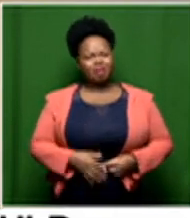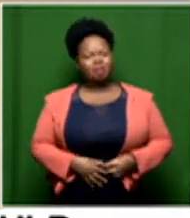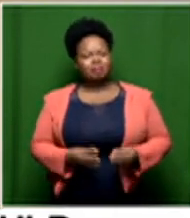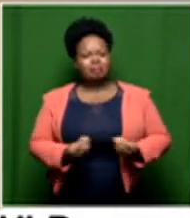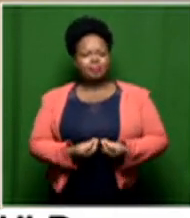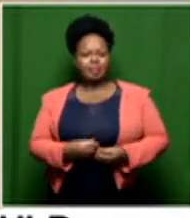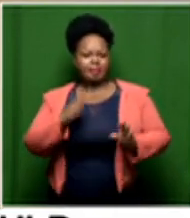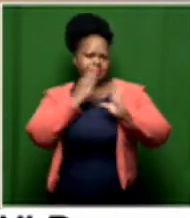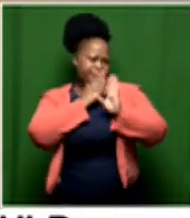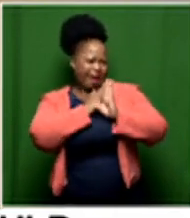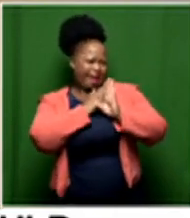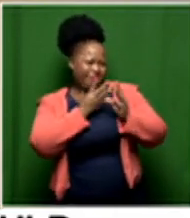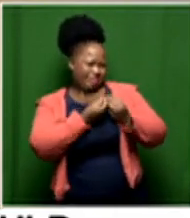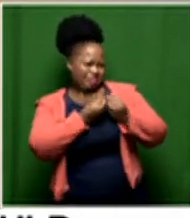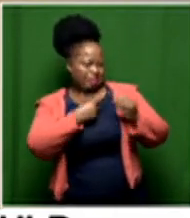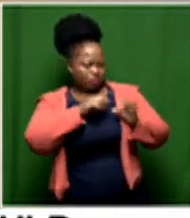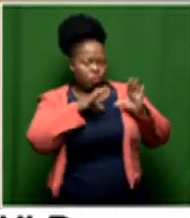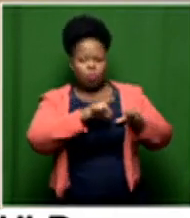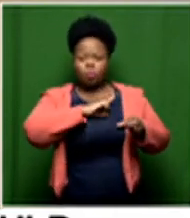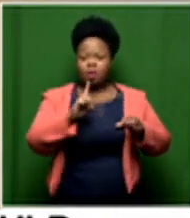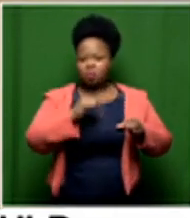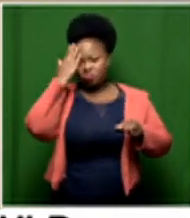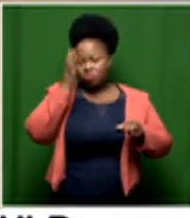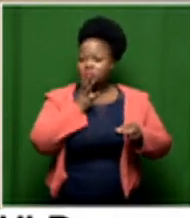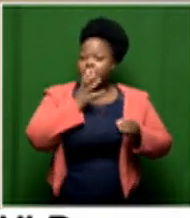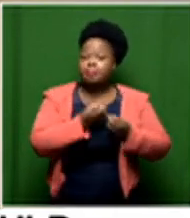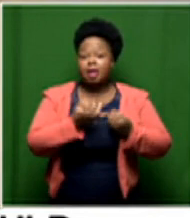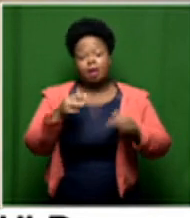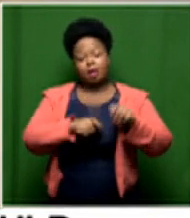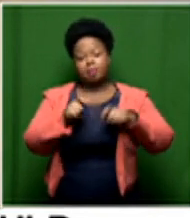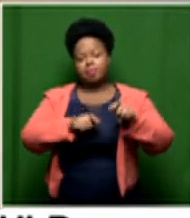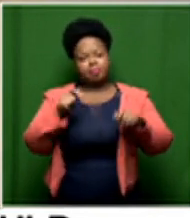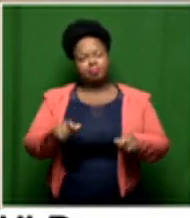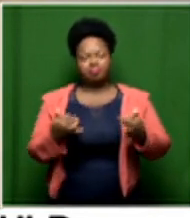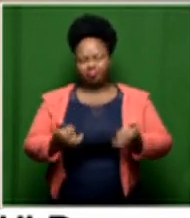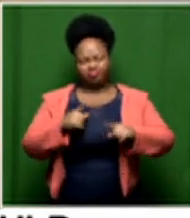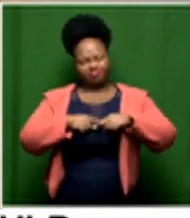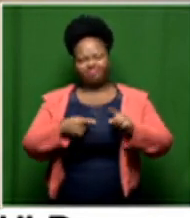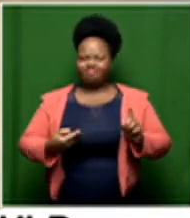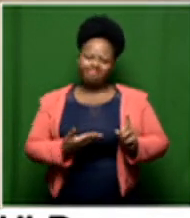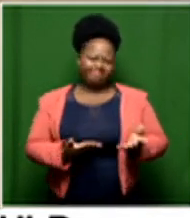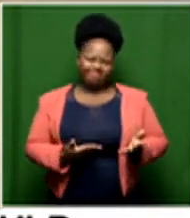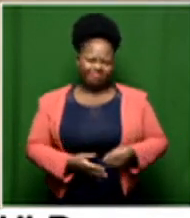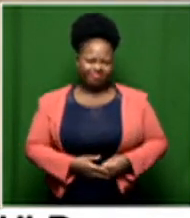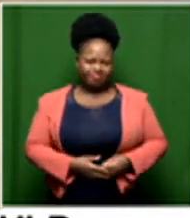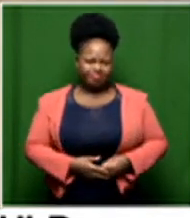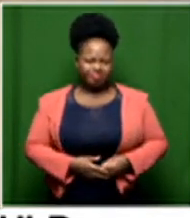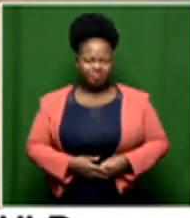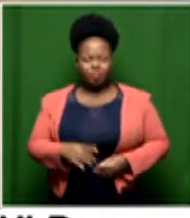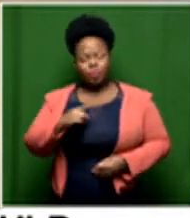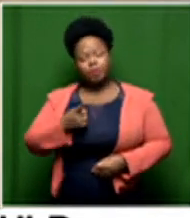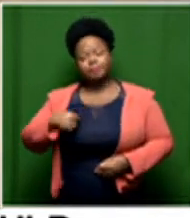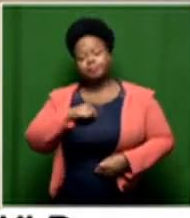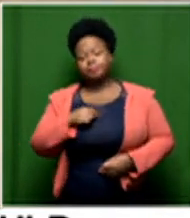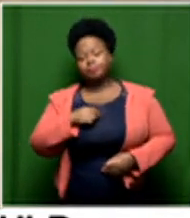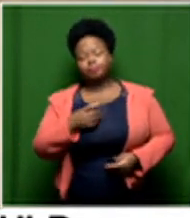a private good when so many hundreds of millions of lives are dependent on it. We talk a